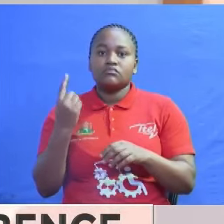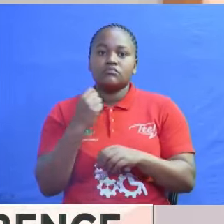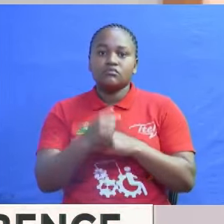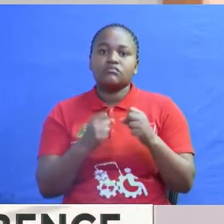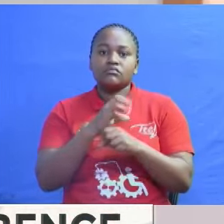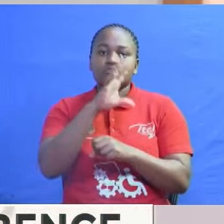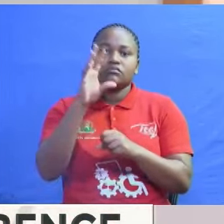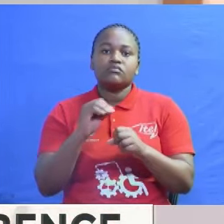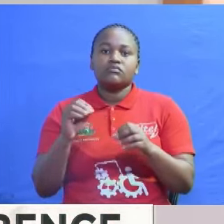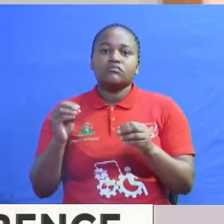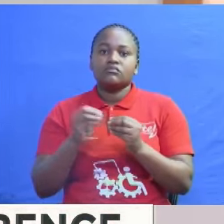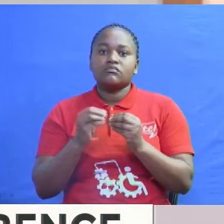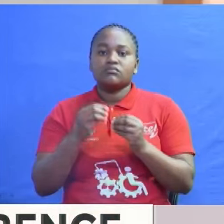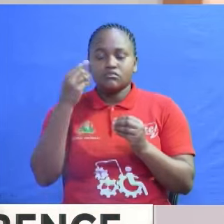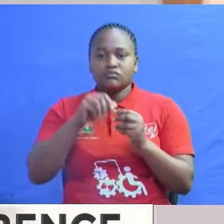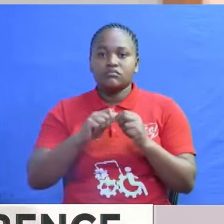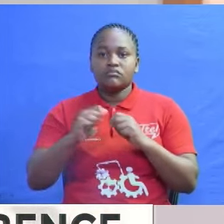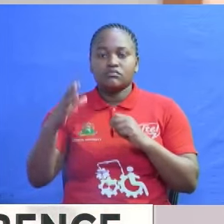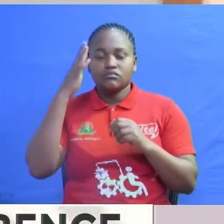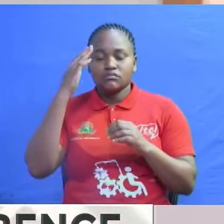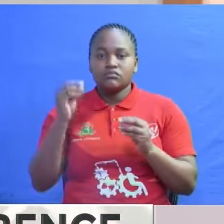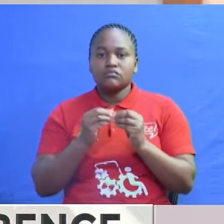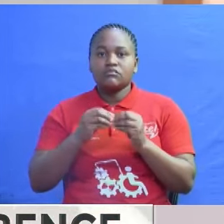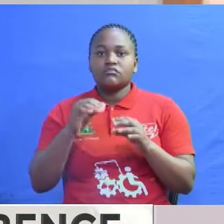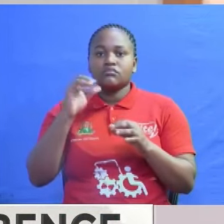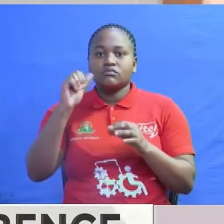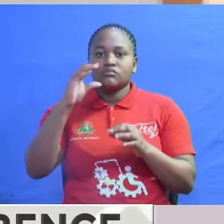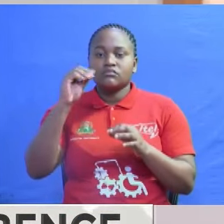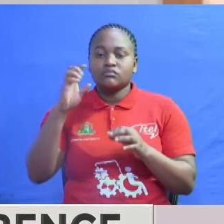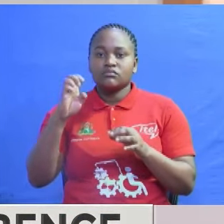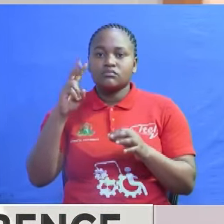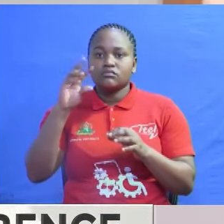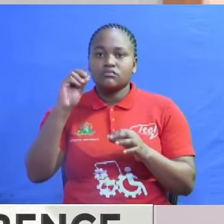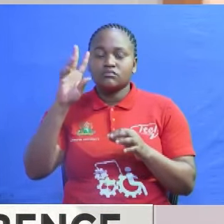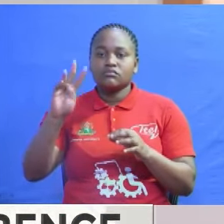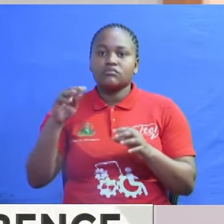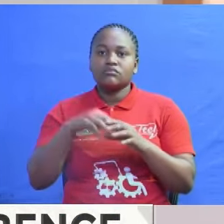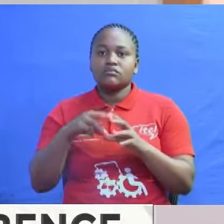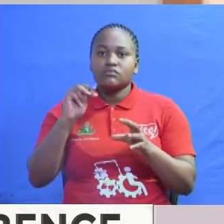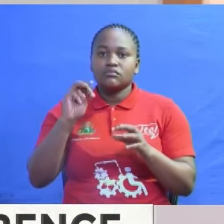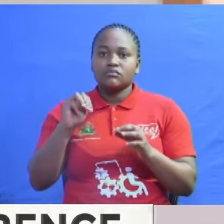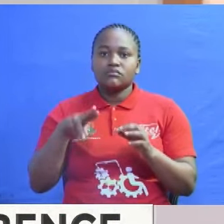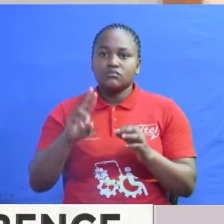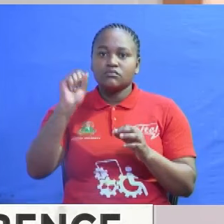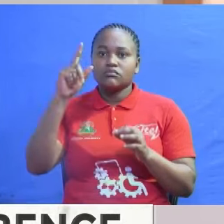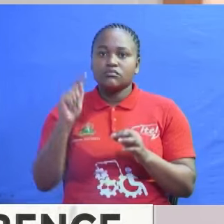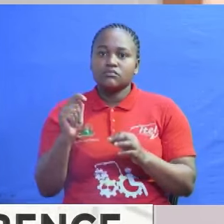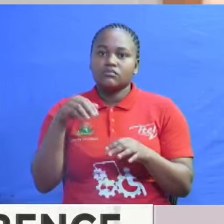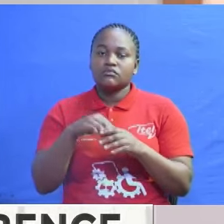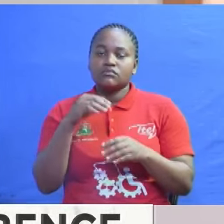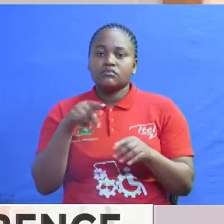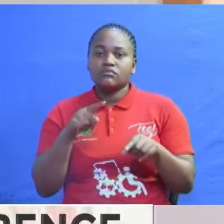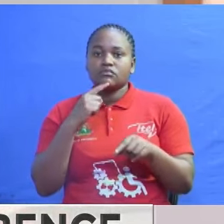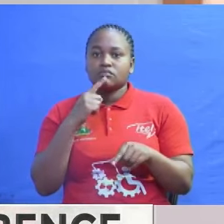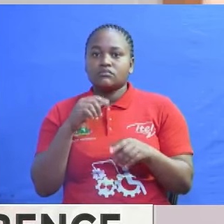African Council for Distance Education Conference, ACDE 2024 at Masinde Muliro University,